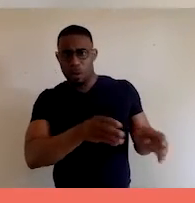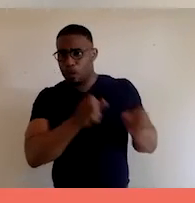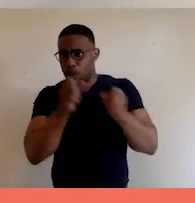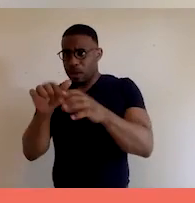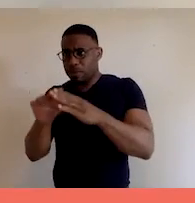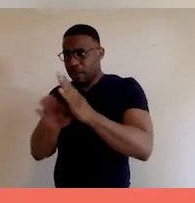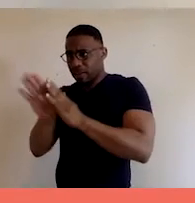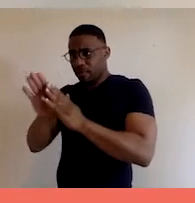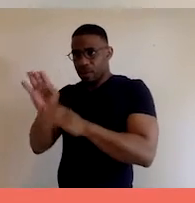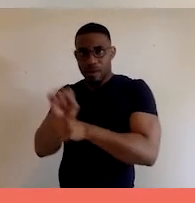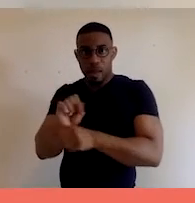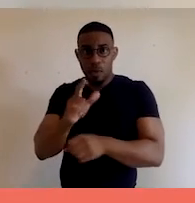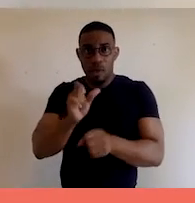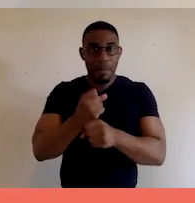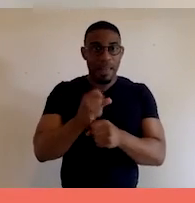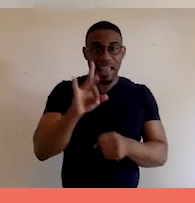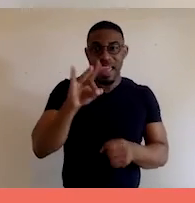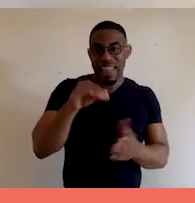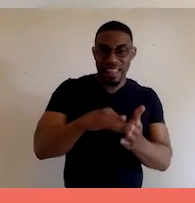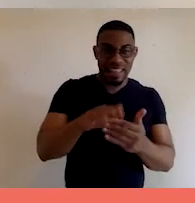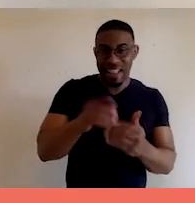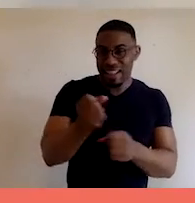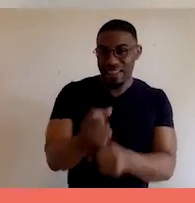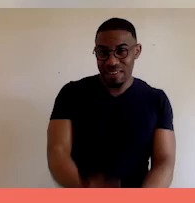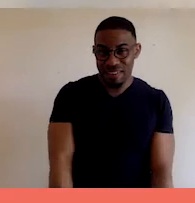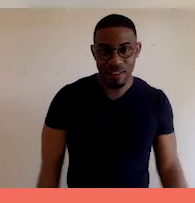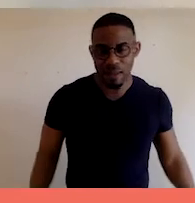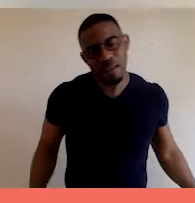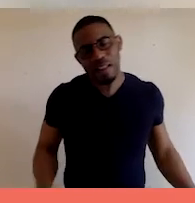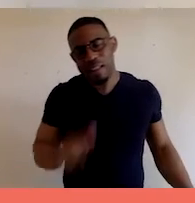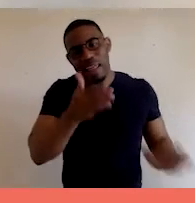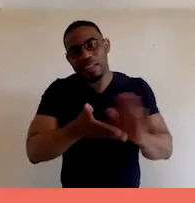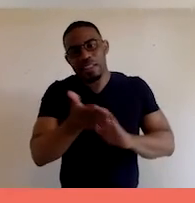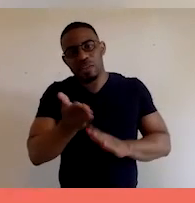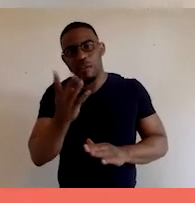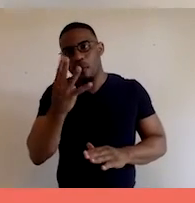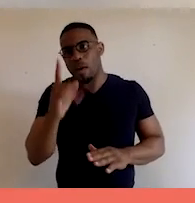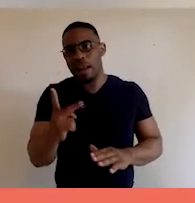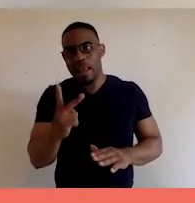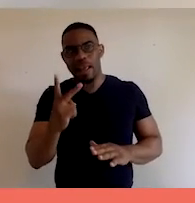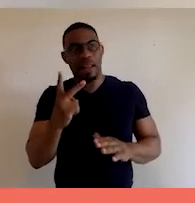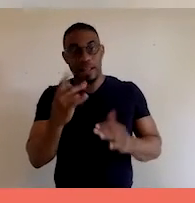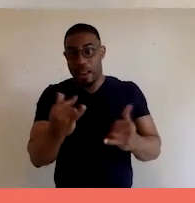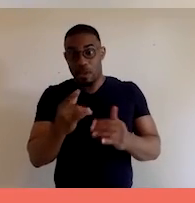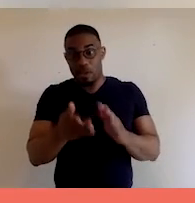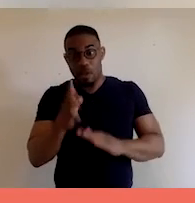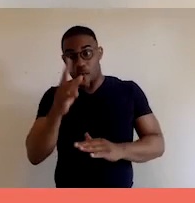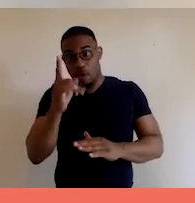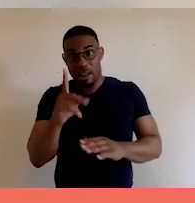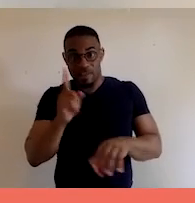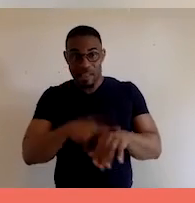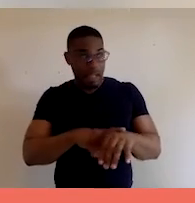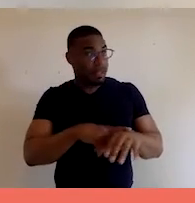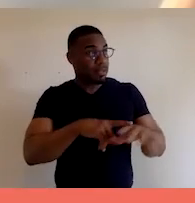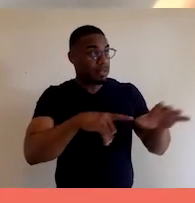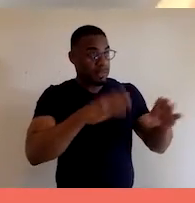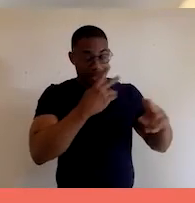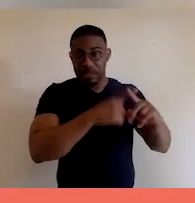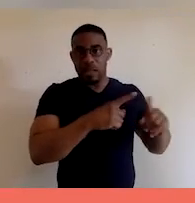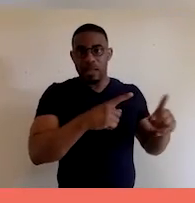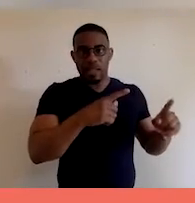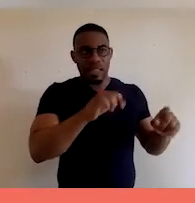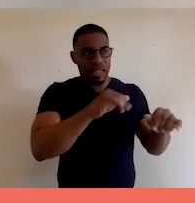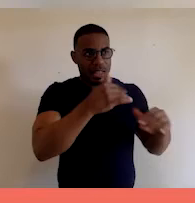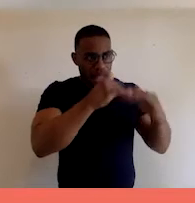them in a developer job where they're making $80,000 a year. They're now generating 4.5 times the average household income in that area. If I